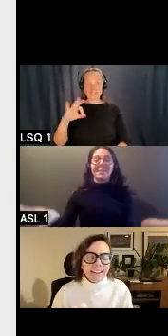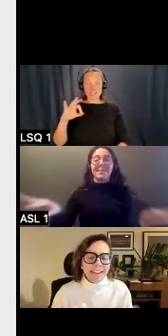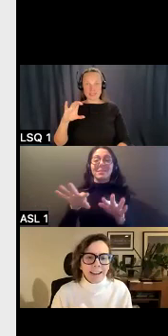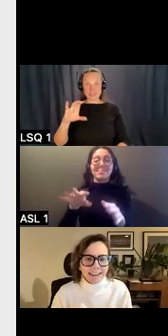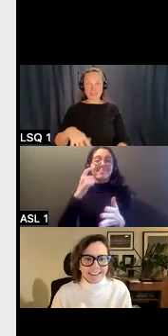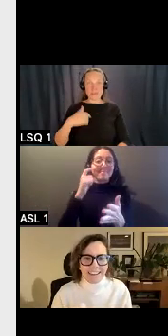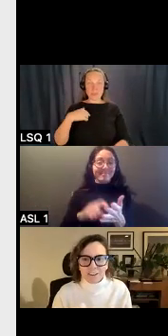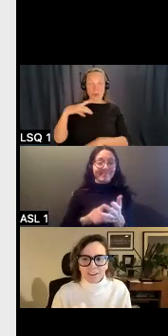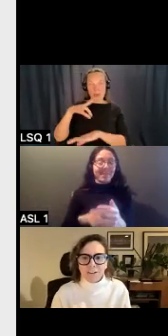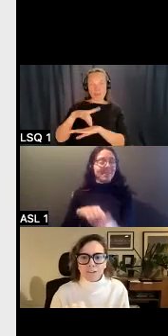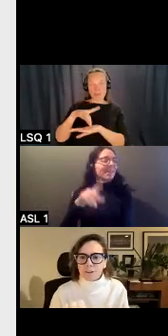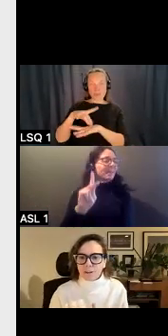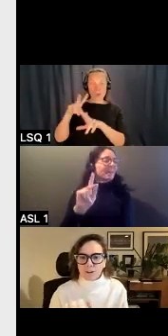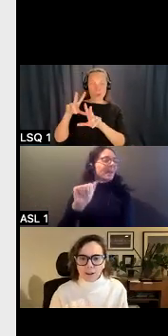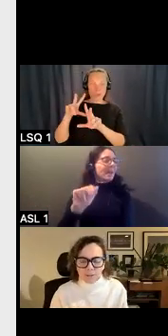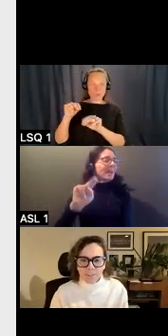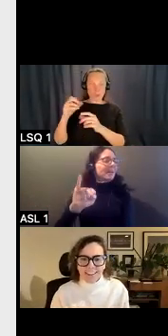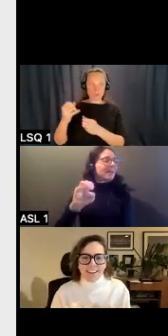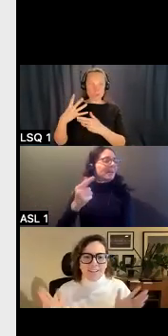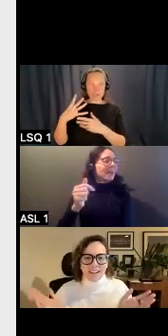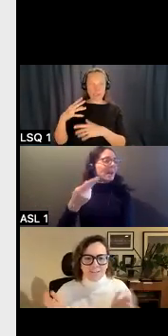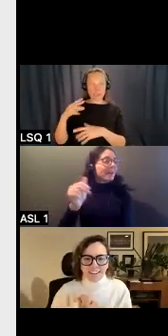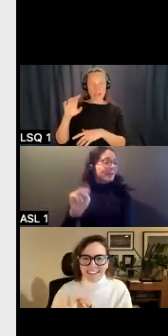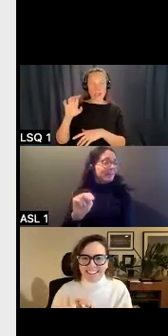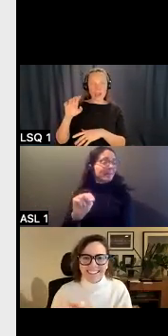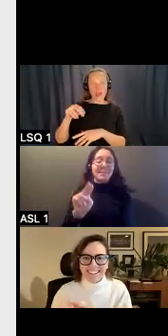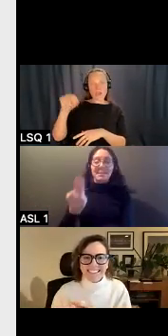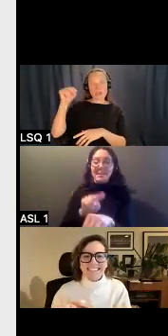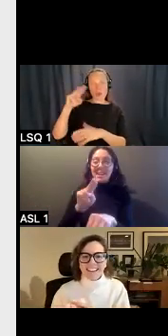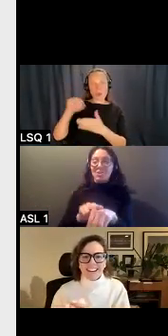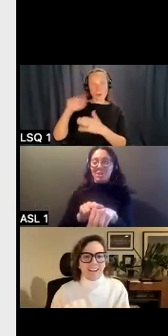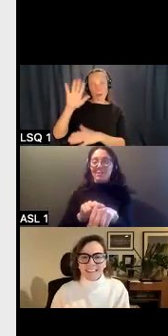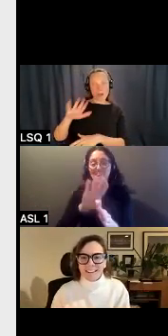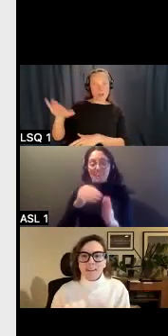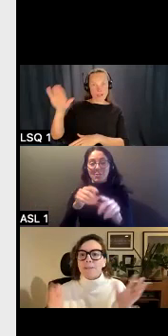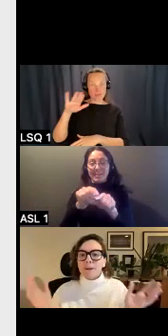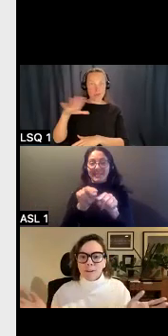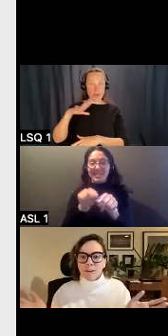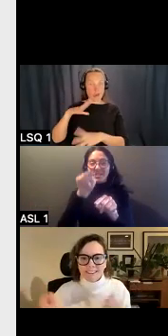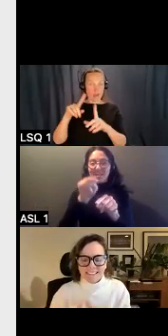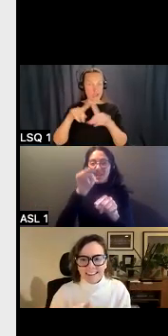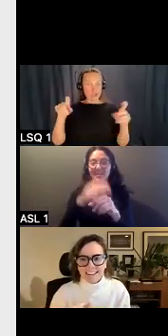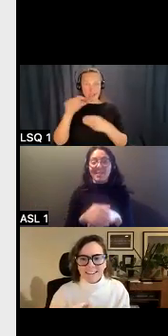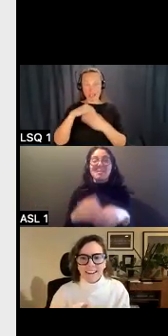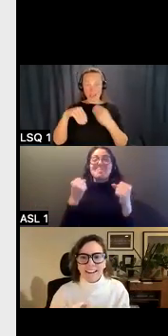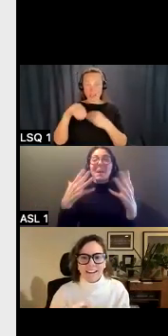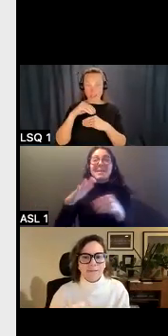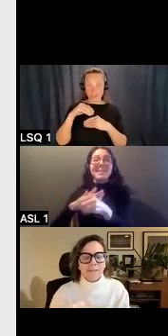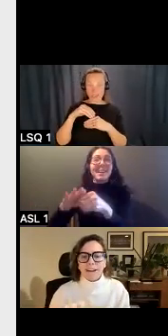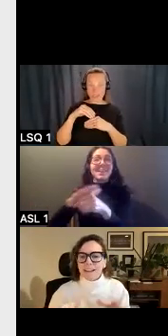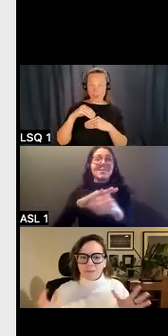the Kanien'kehá:ka Nation, just north of Montreal. We have organizations calling in from across Canada